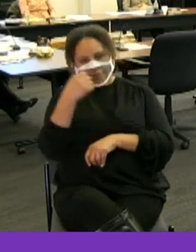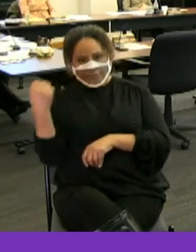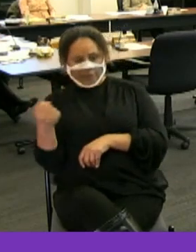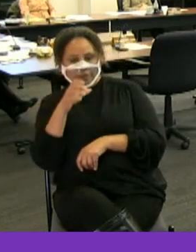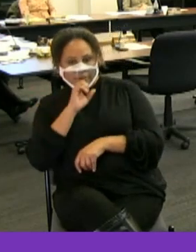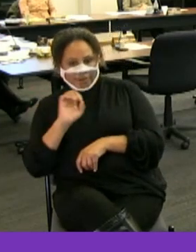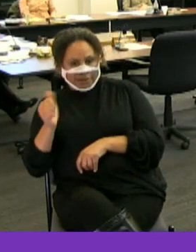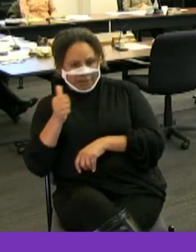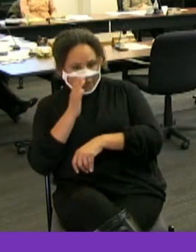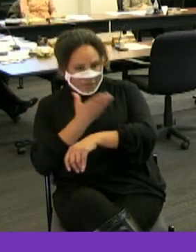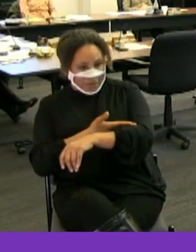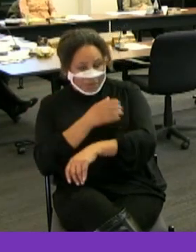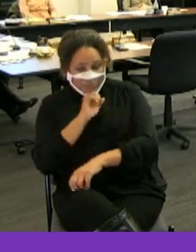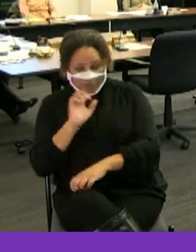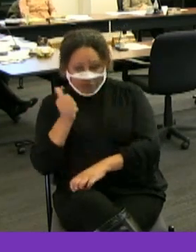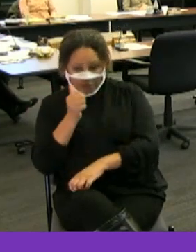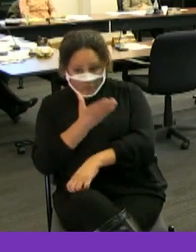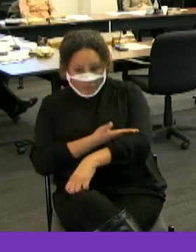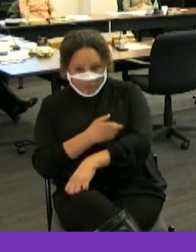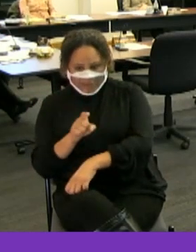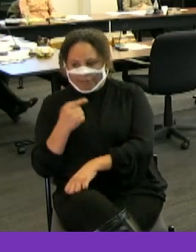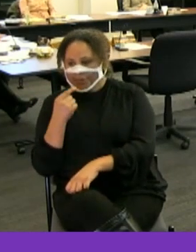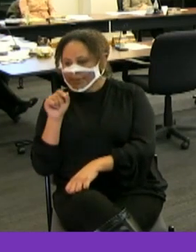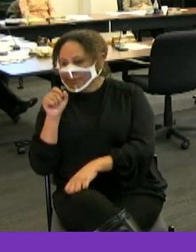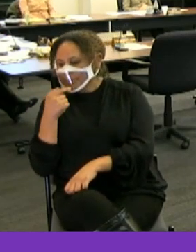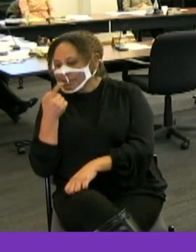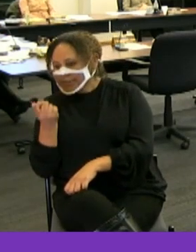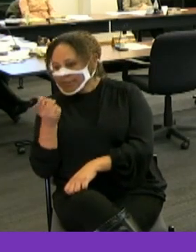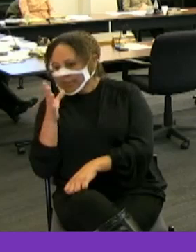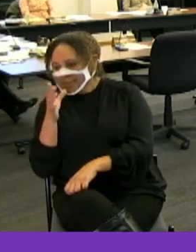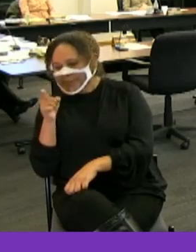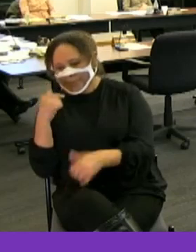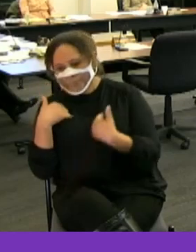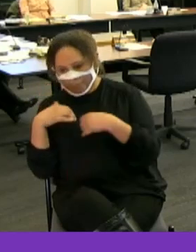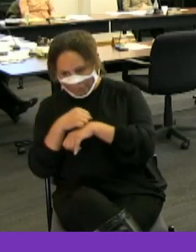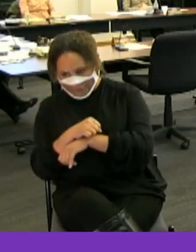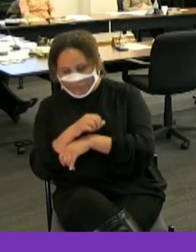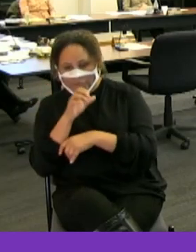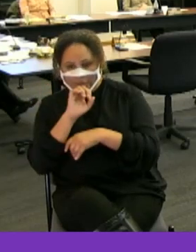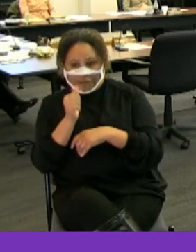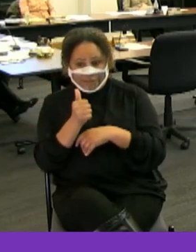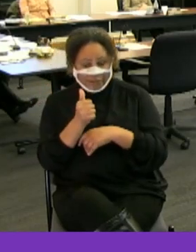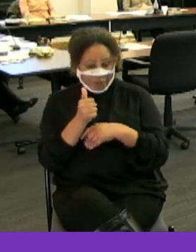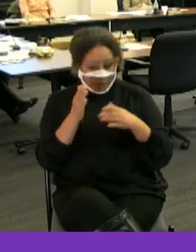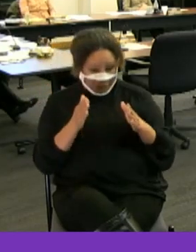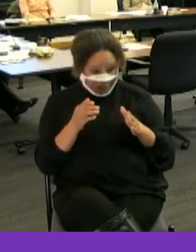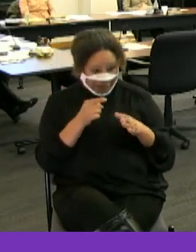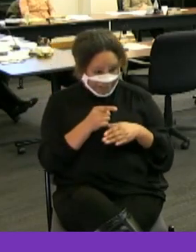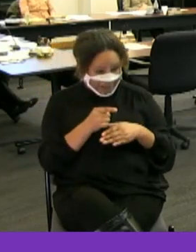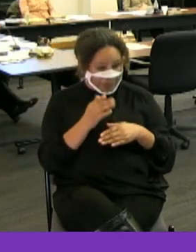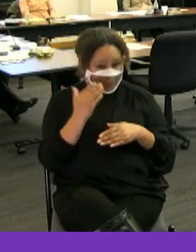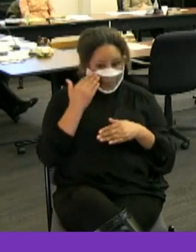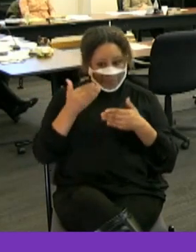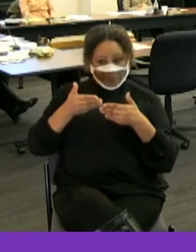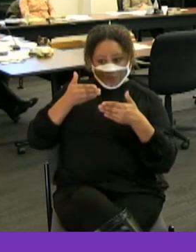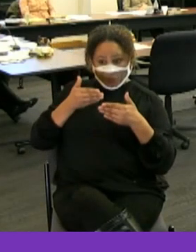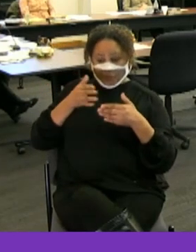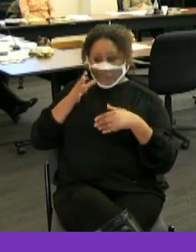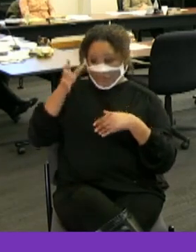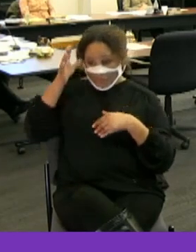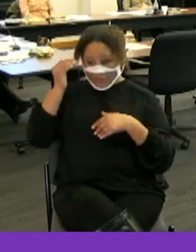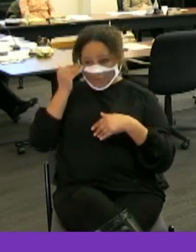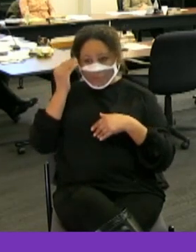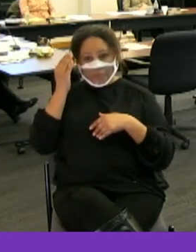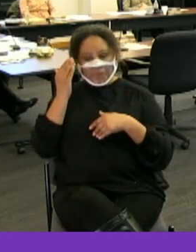daughter. The 10-year-old has to tell the mom she has cancer. The 10-year-old will many times know before the parent knows. Or the child, because that's